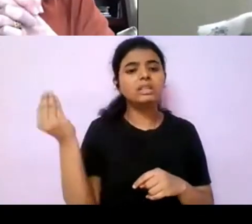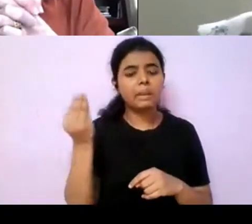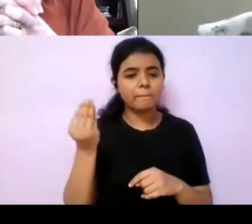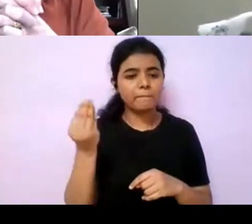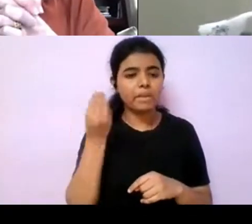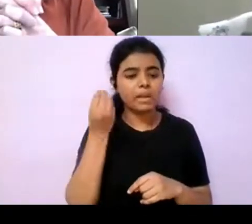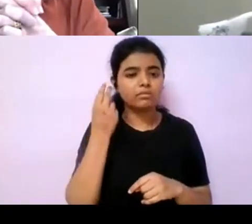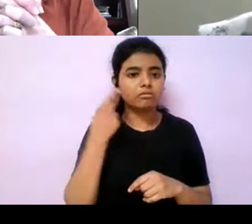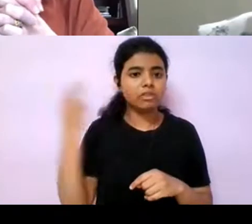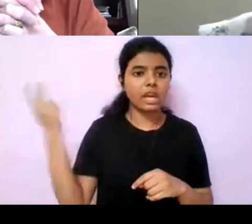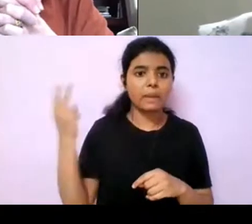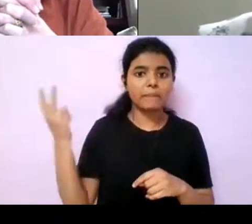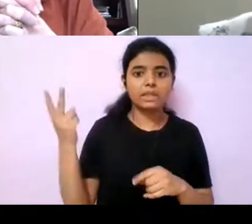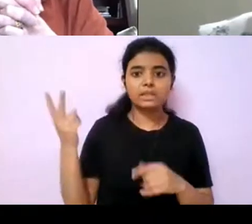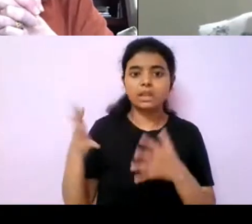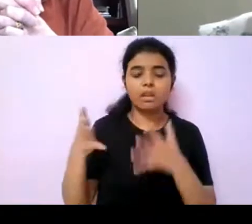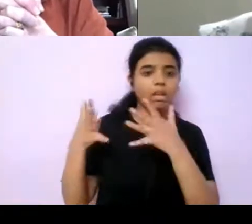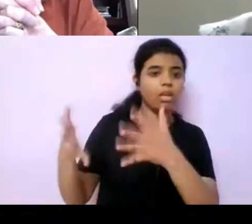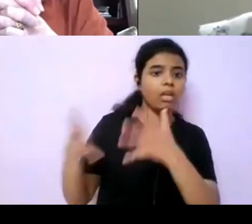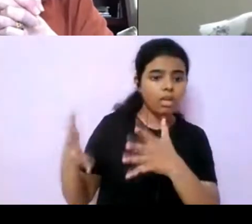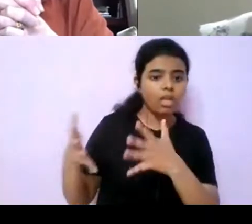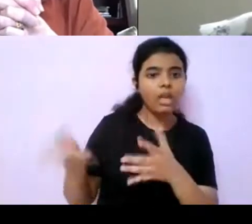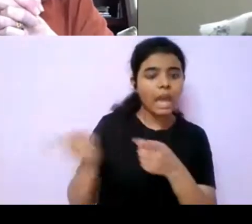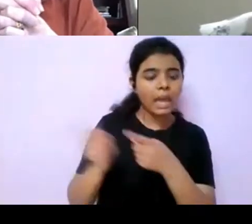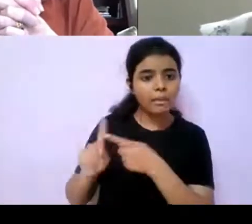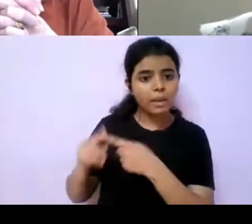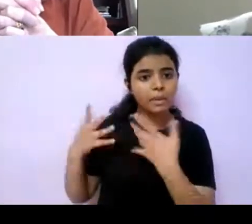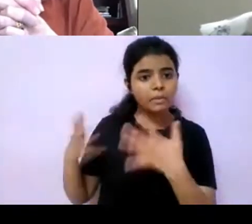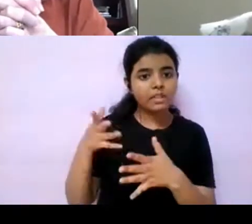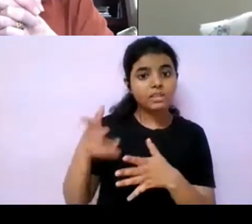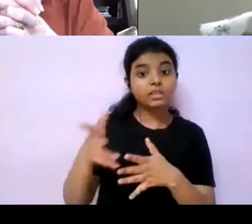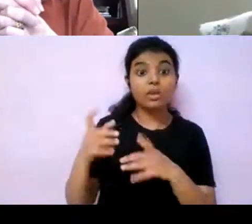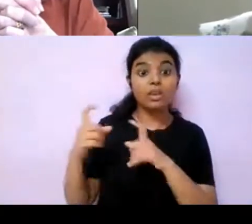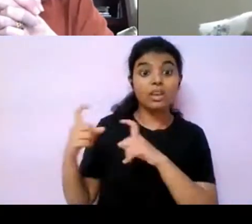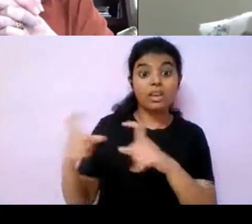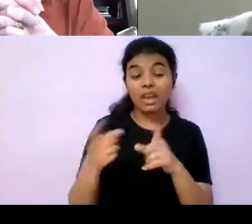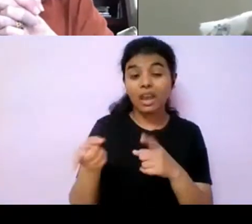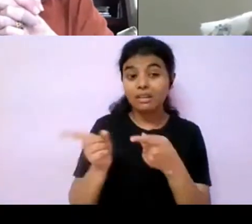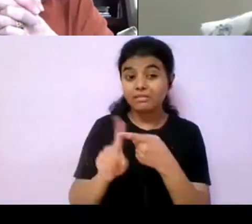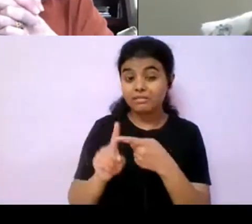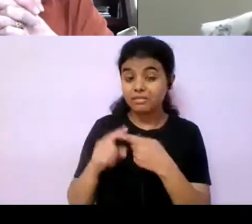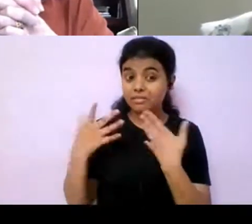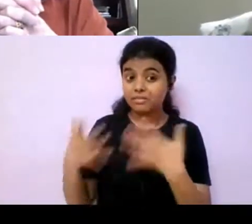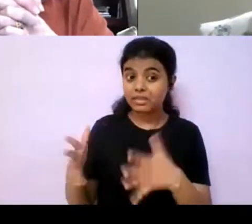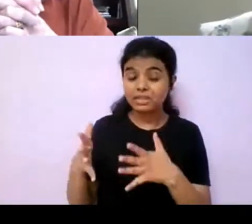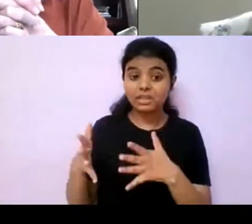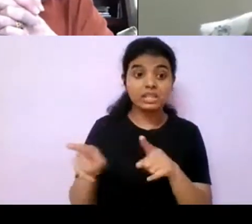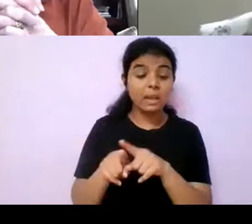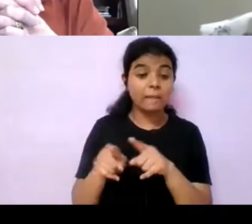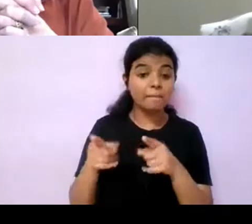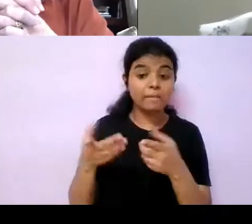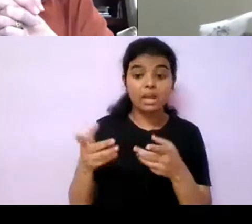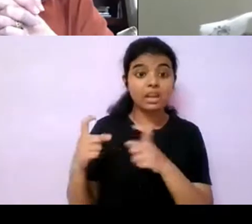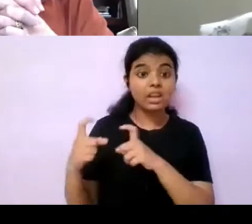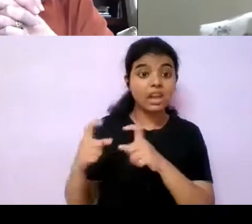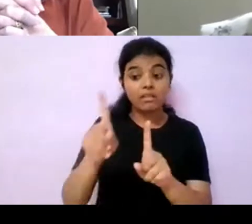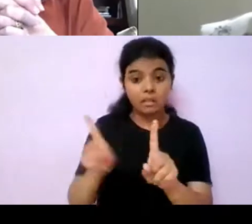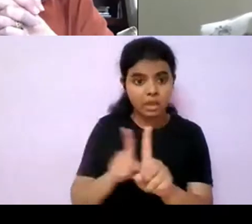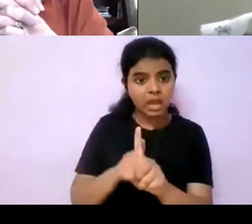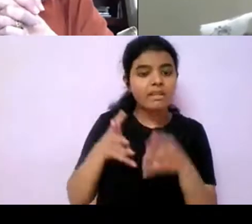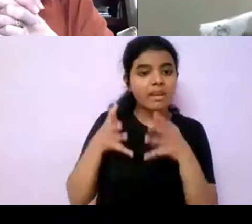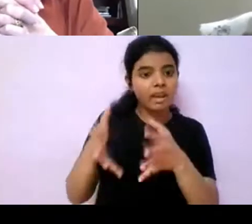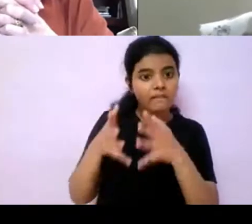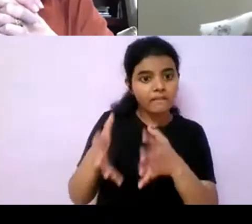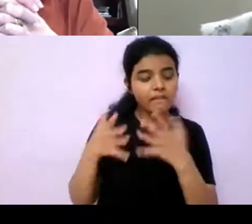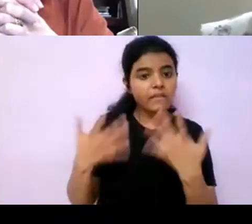kind of abusive care that was enforced care and abuse by the caregiver, and the role of the state